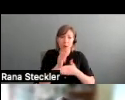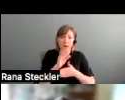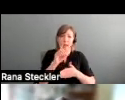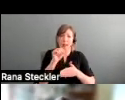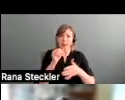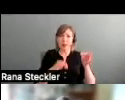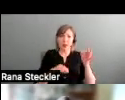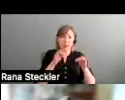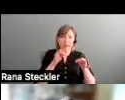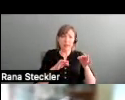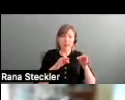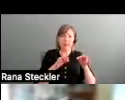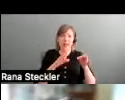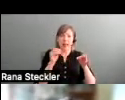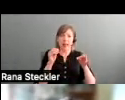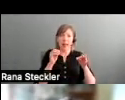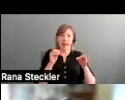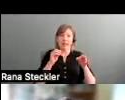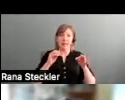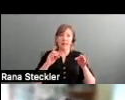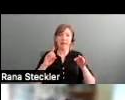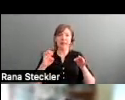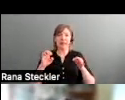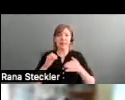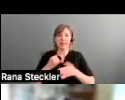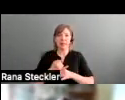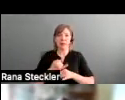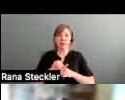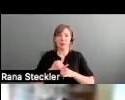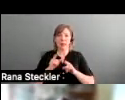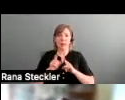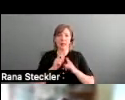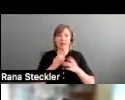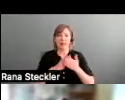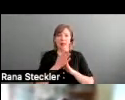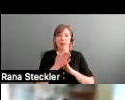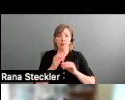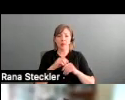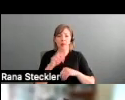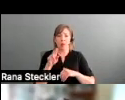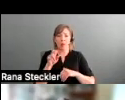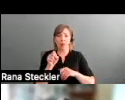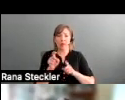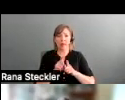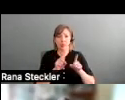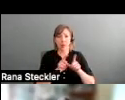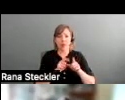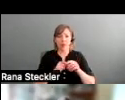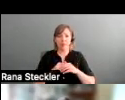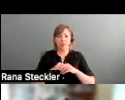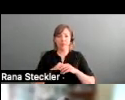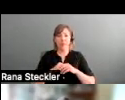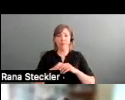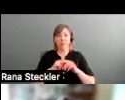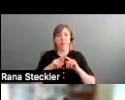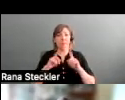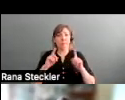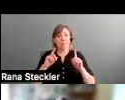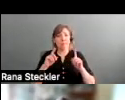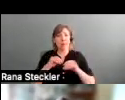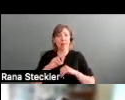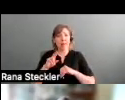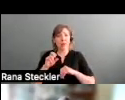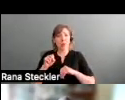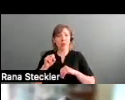disability justice and deinstitutionalization as it came to be in the US as well. But in the